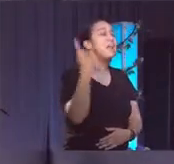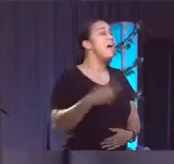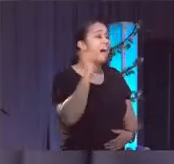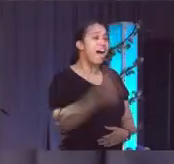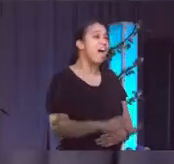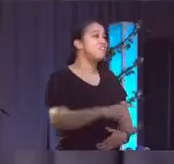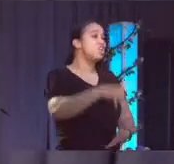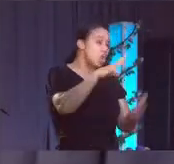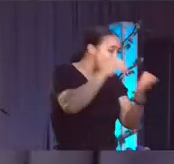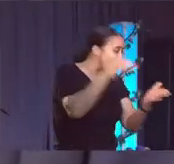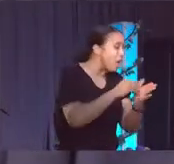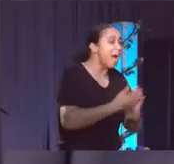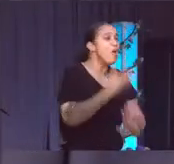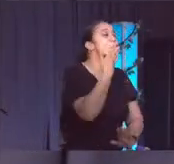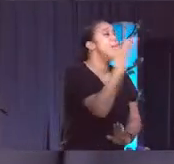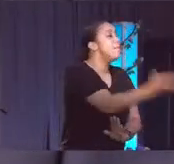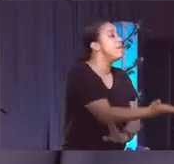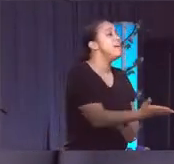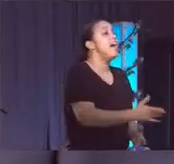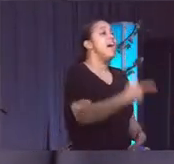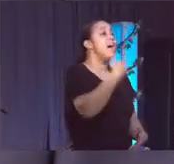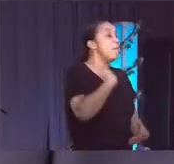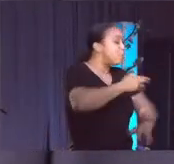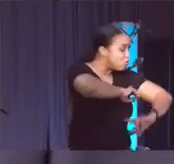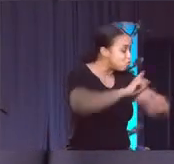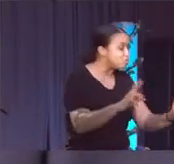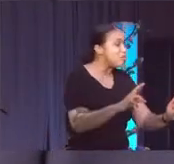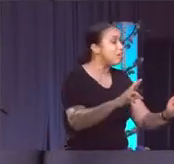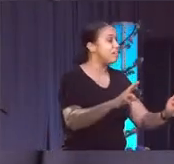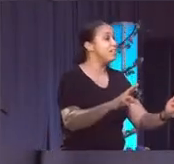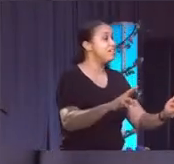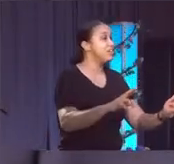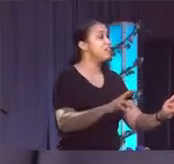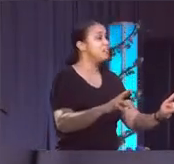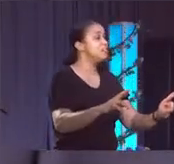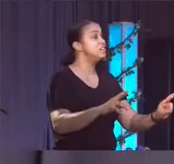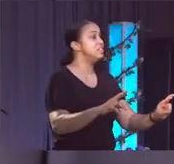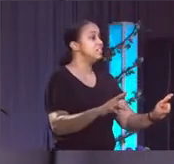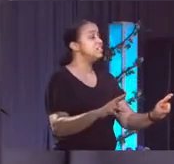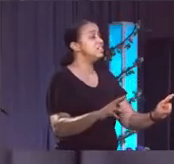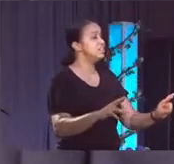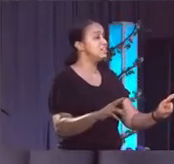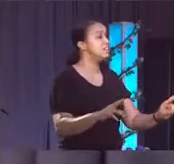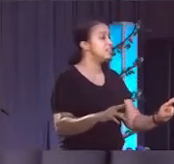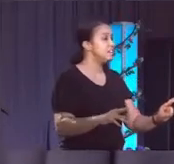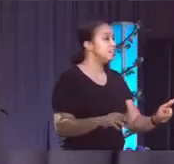got to learn how to open my mouth and be prepared.